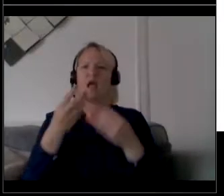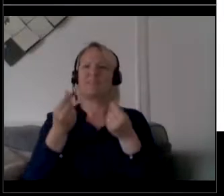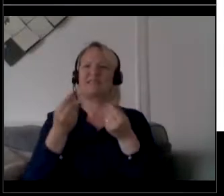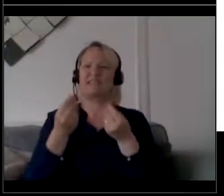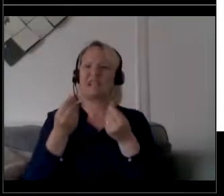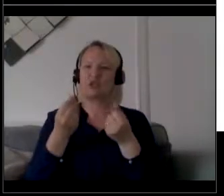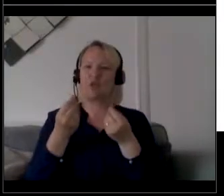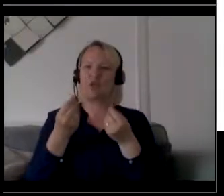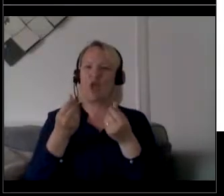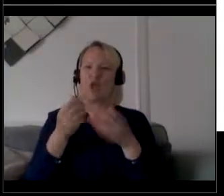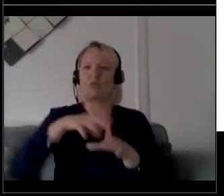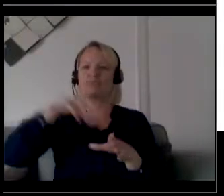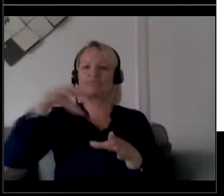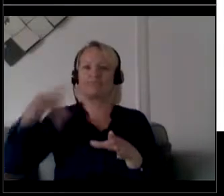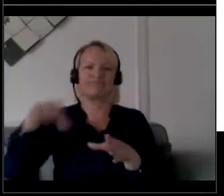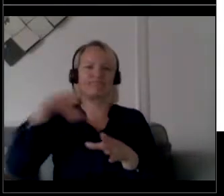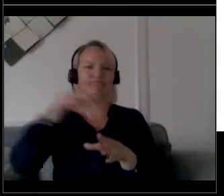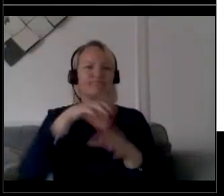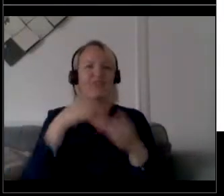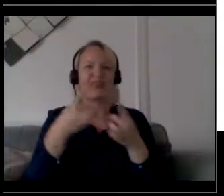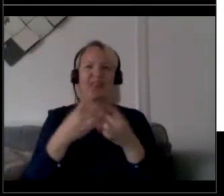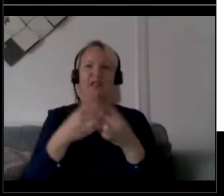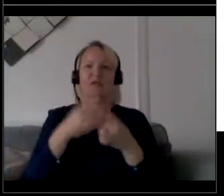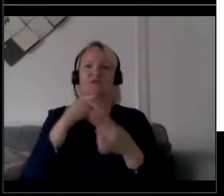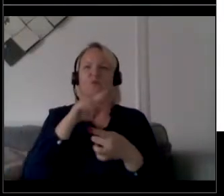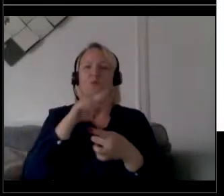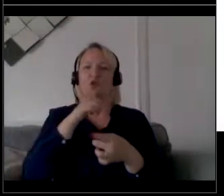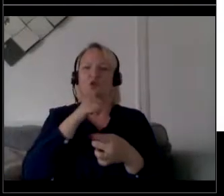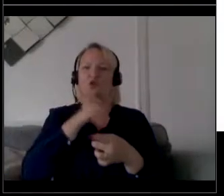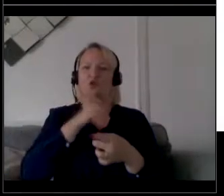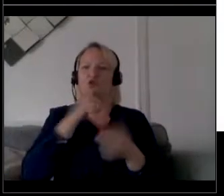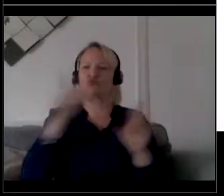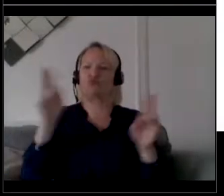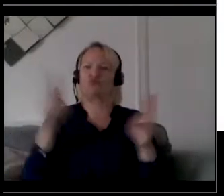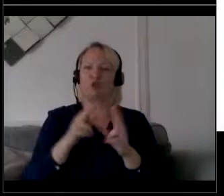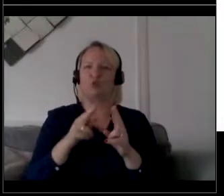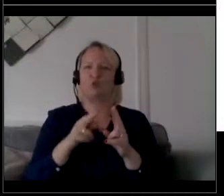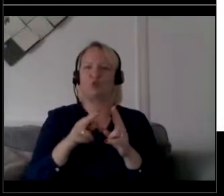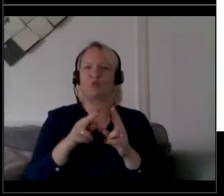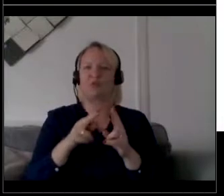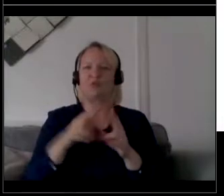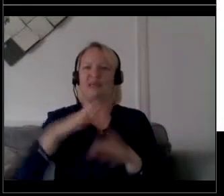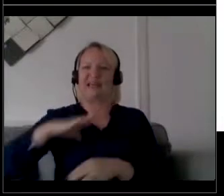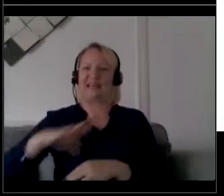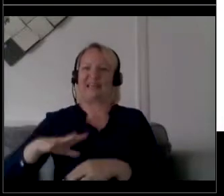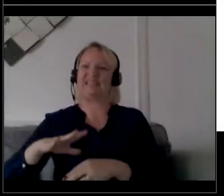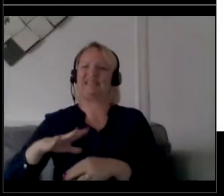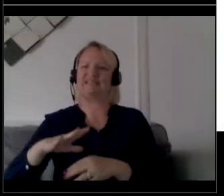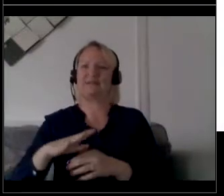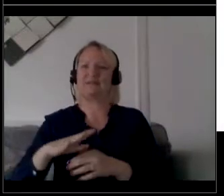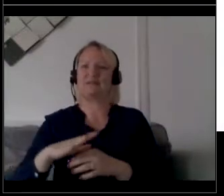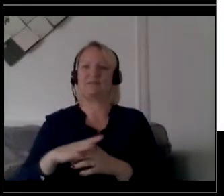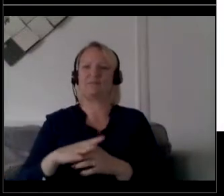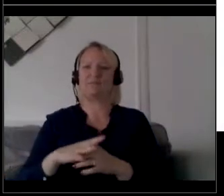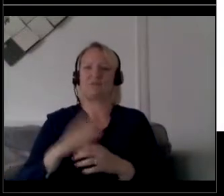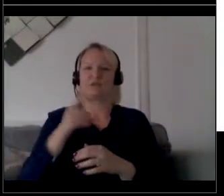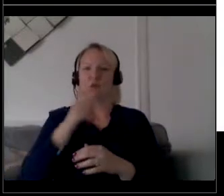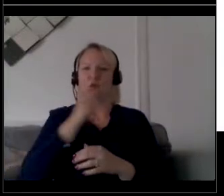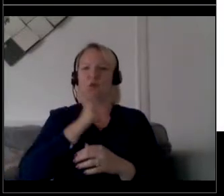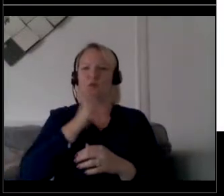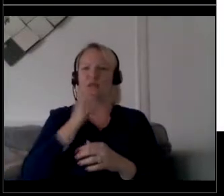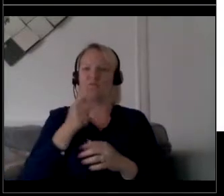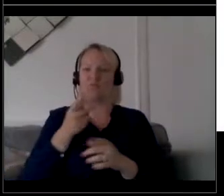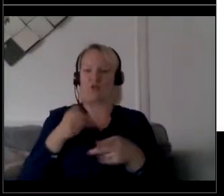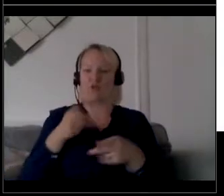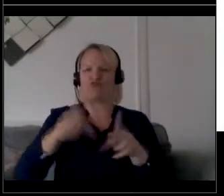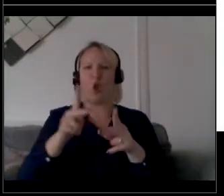would substantially reduce the need to dispose of the excavated material via road network, thereby reducing the